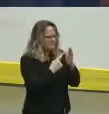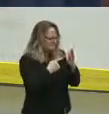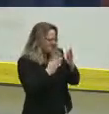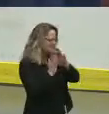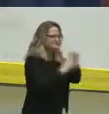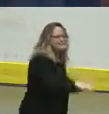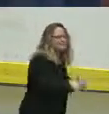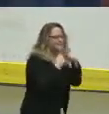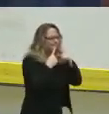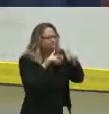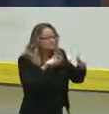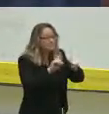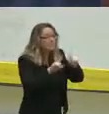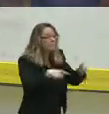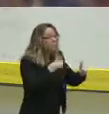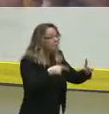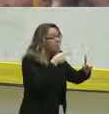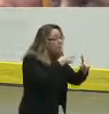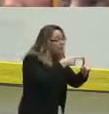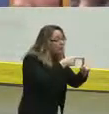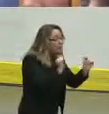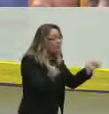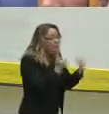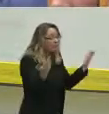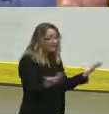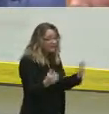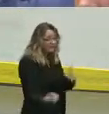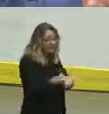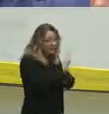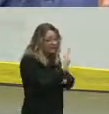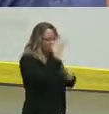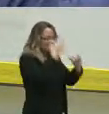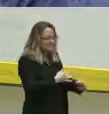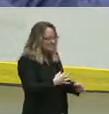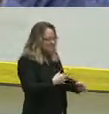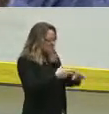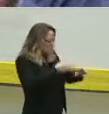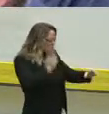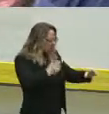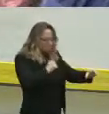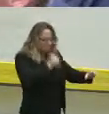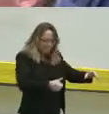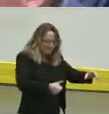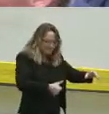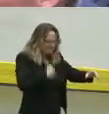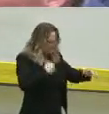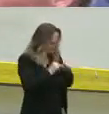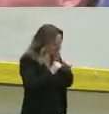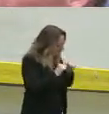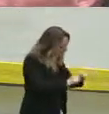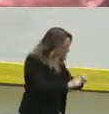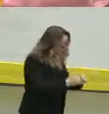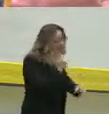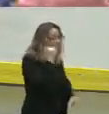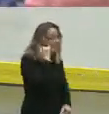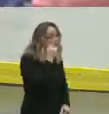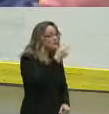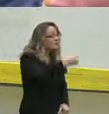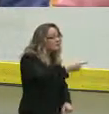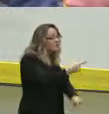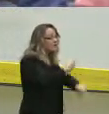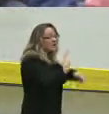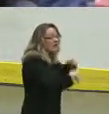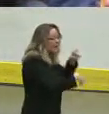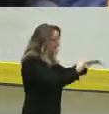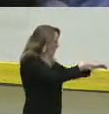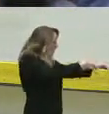decision not to quit. We recognize that when you don't quit, you can't fail. Again, repeat, when you